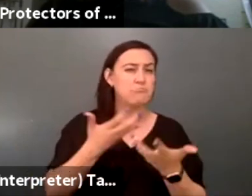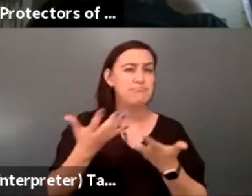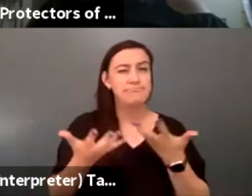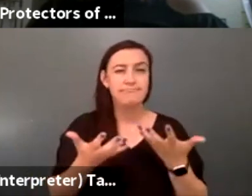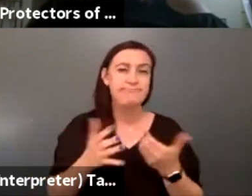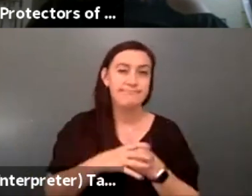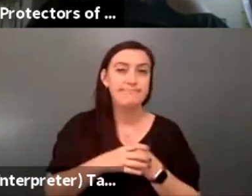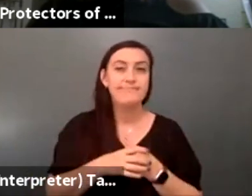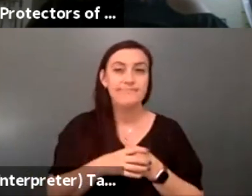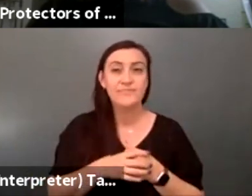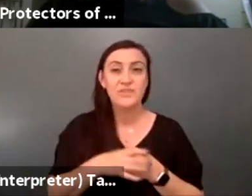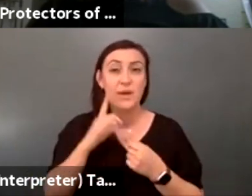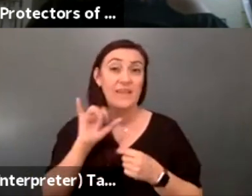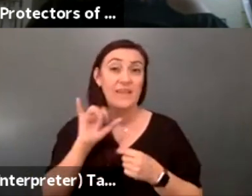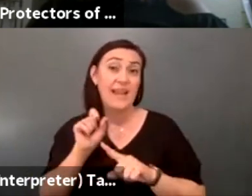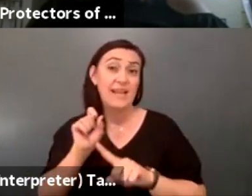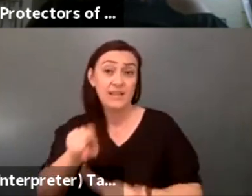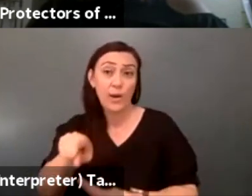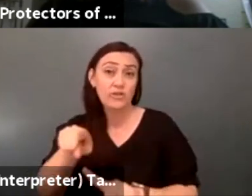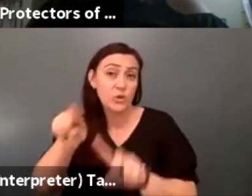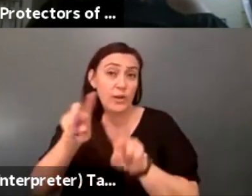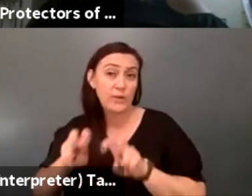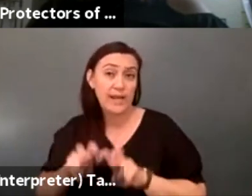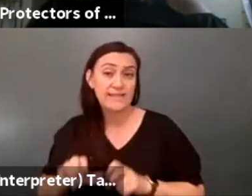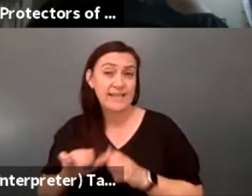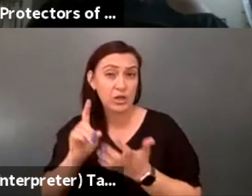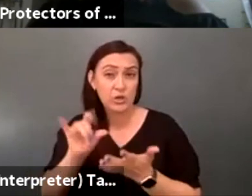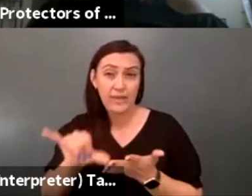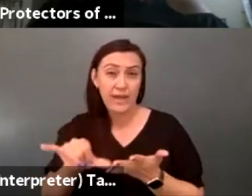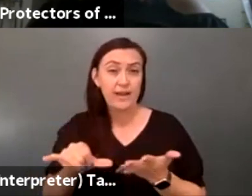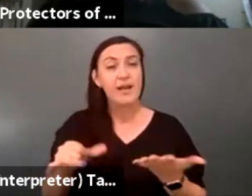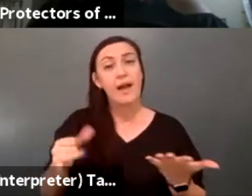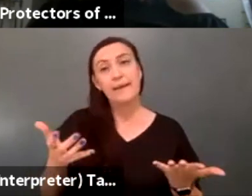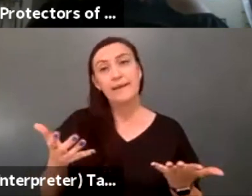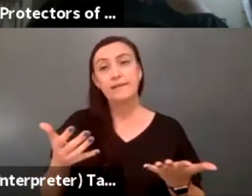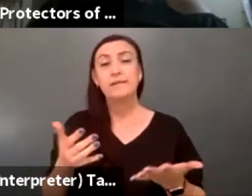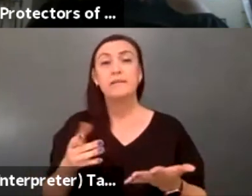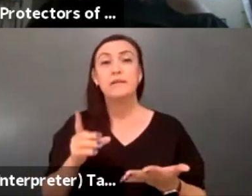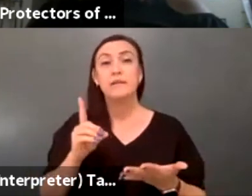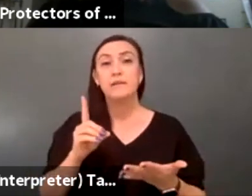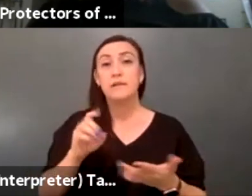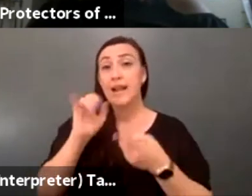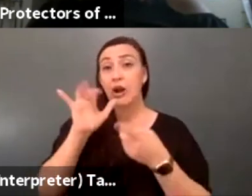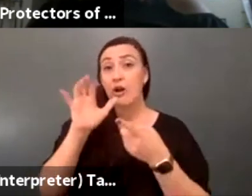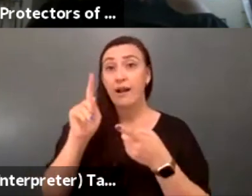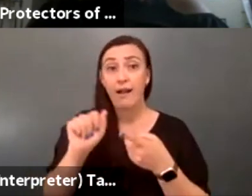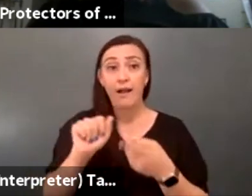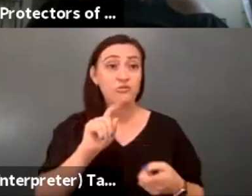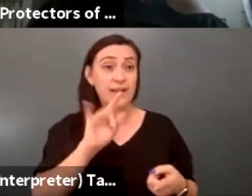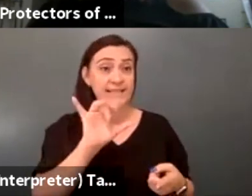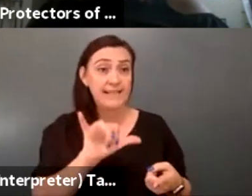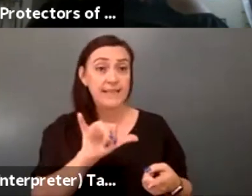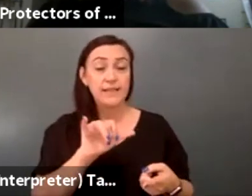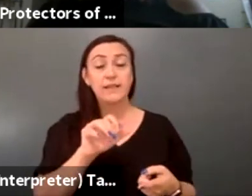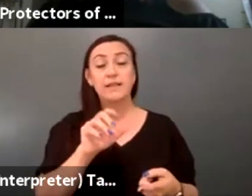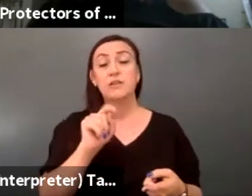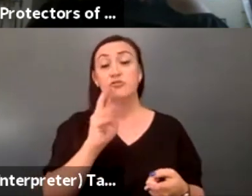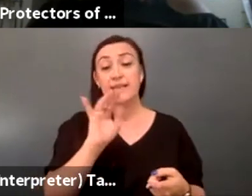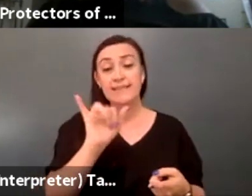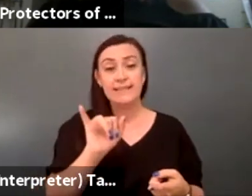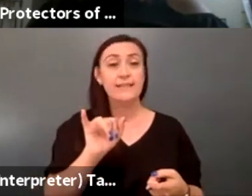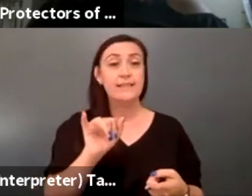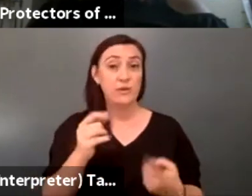And I think that that's a question. How do you do that? I mean, Erica, Tracy, any thoughts about that?